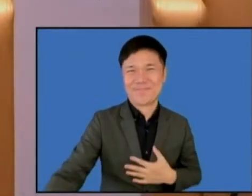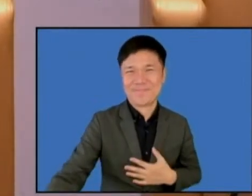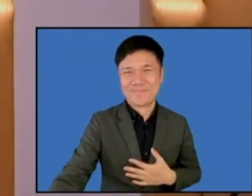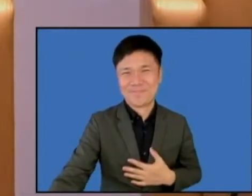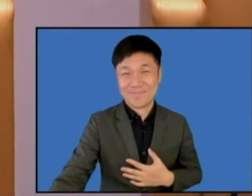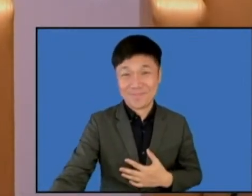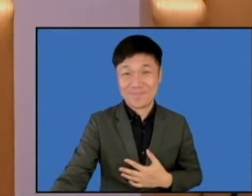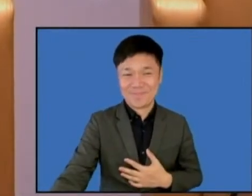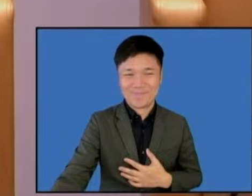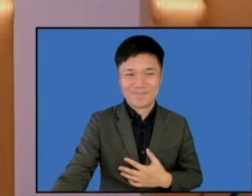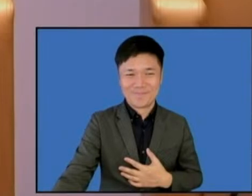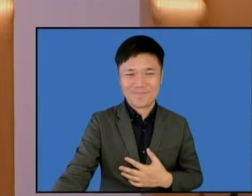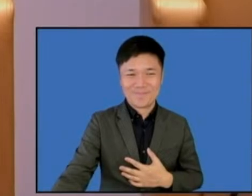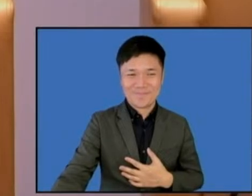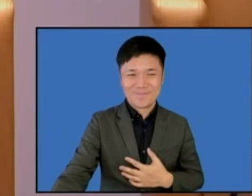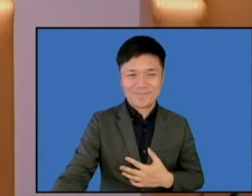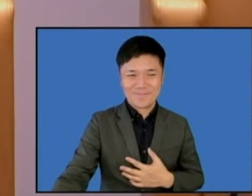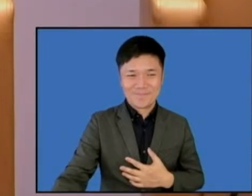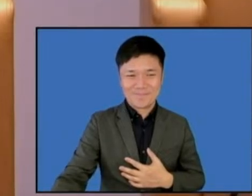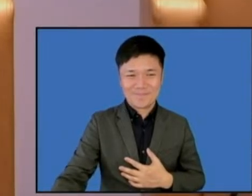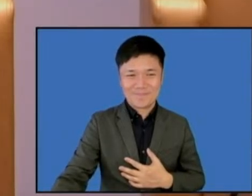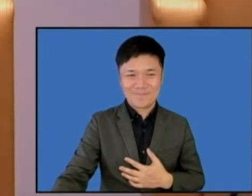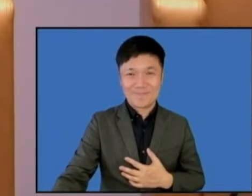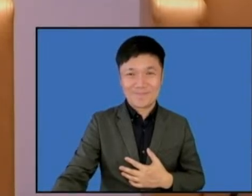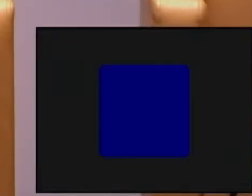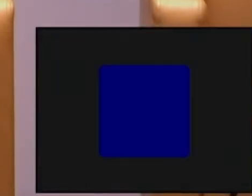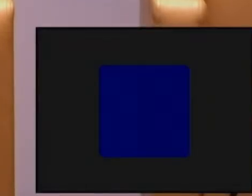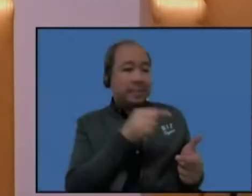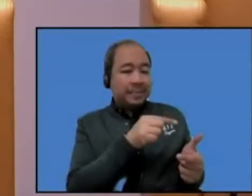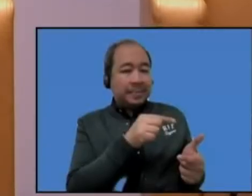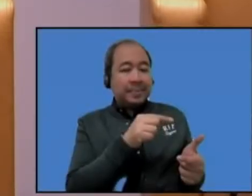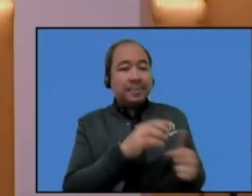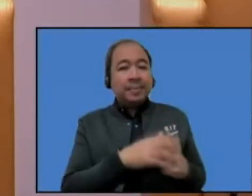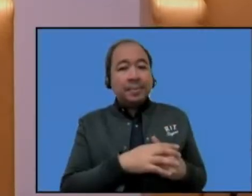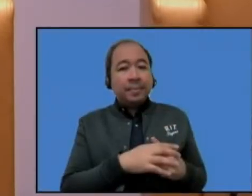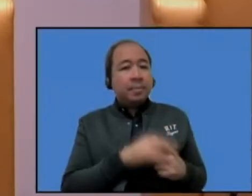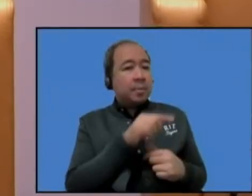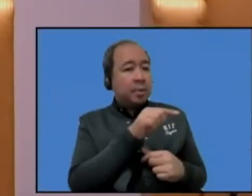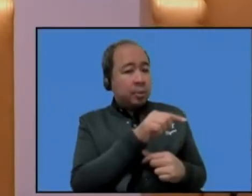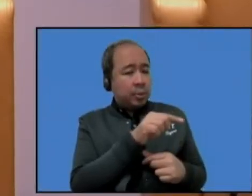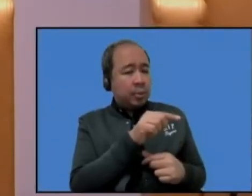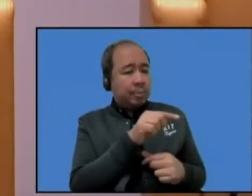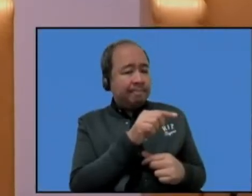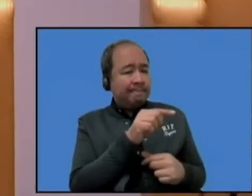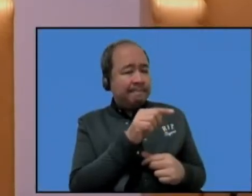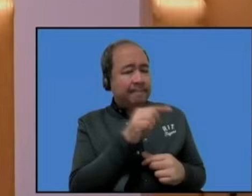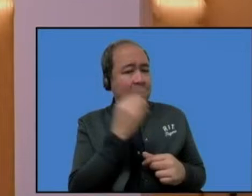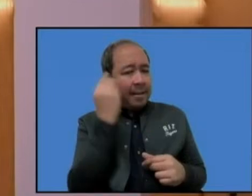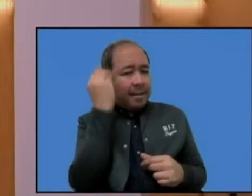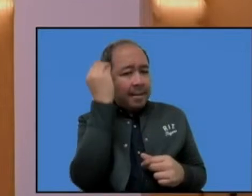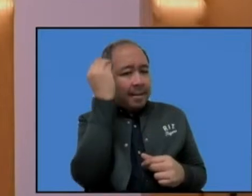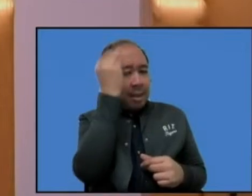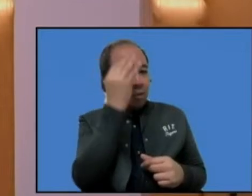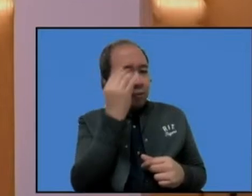Madam Basales, I would like to come back to you for you to reflect, having heard